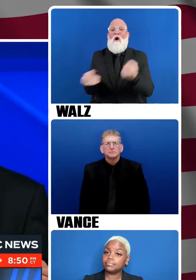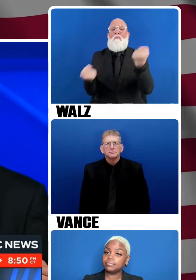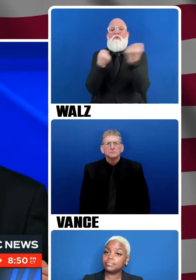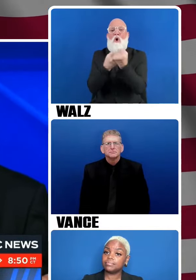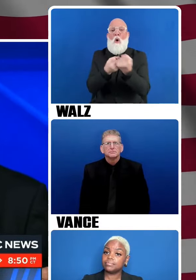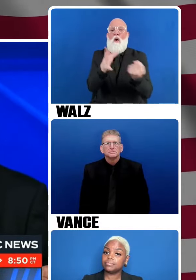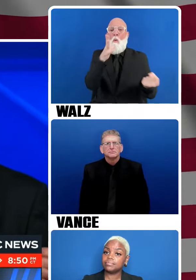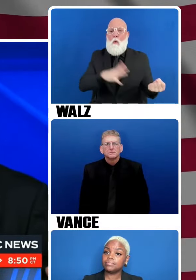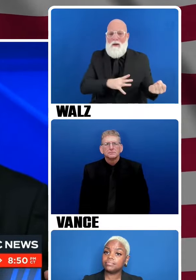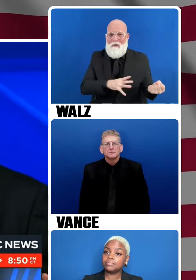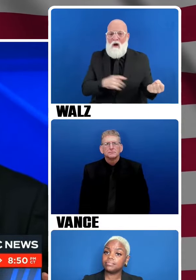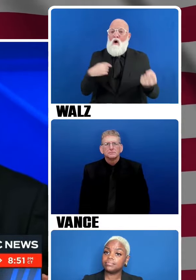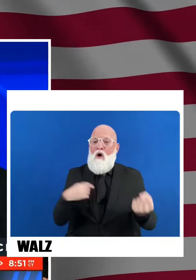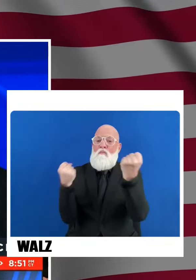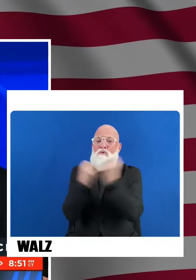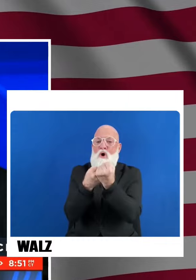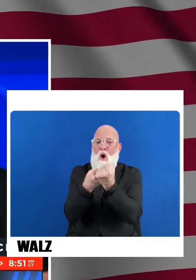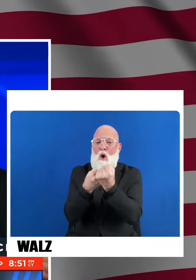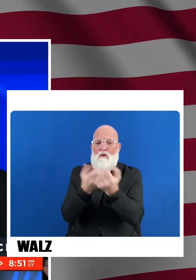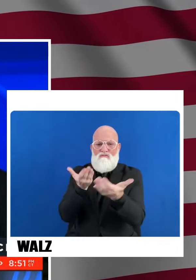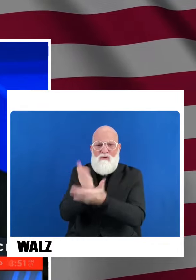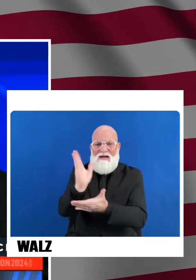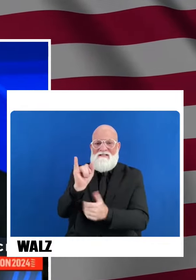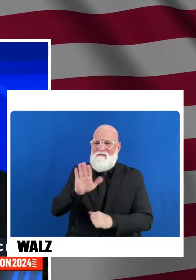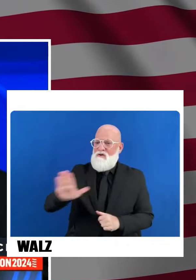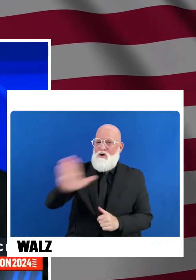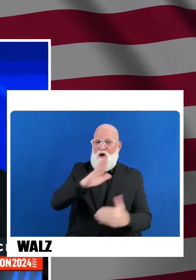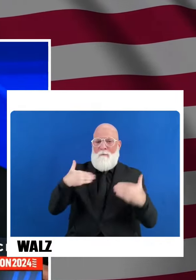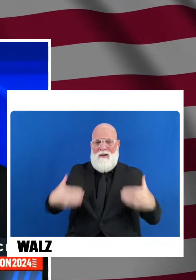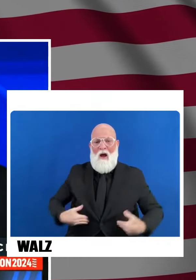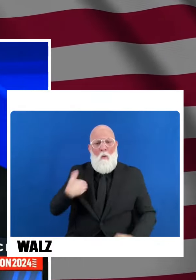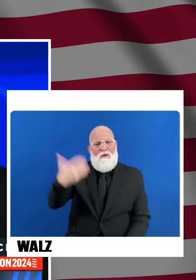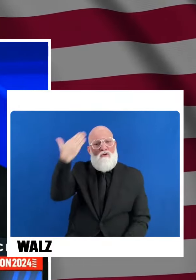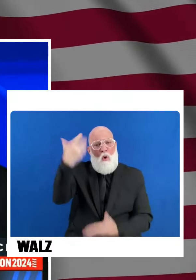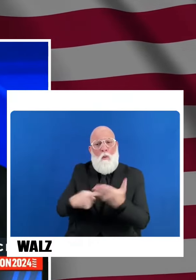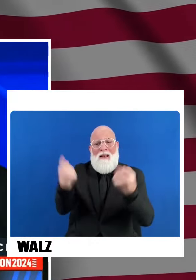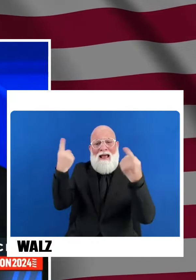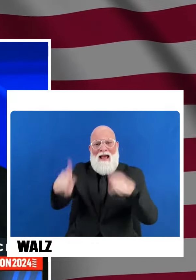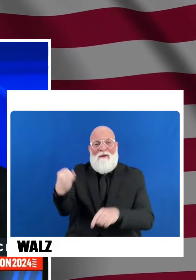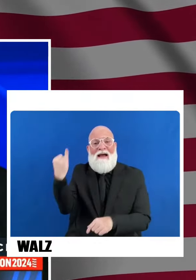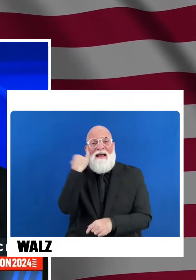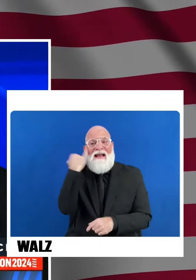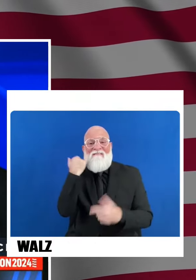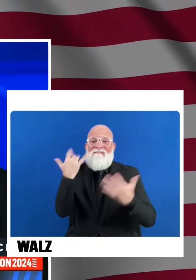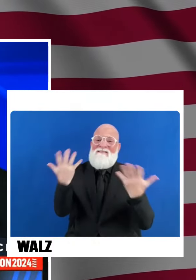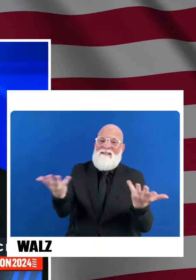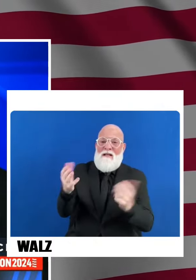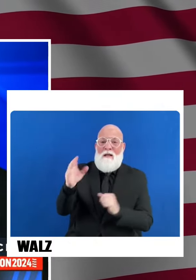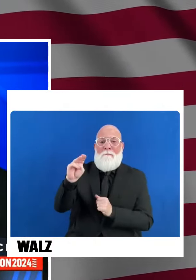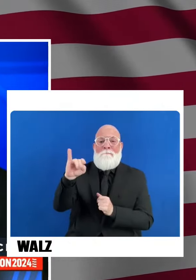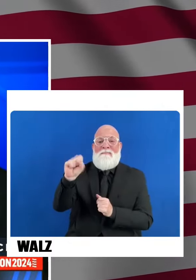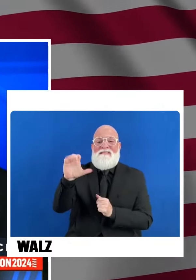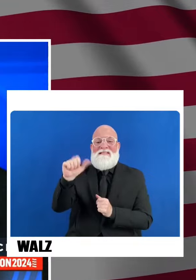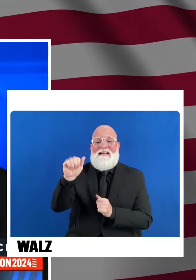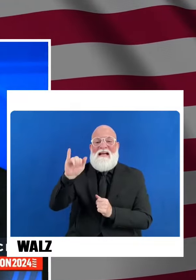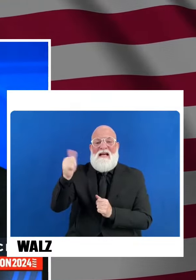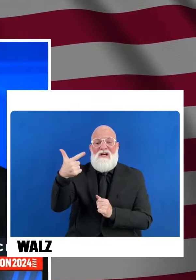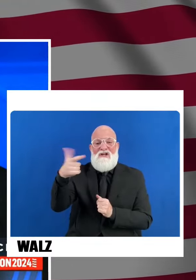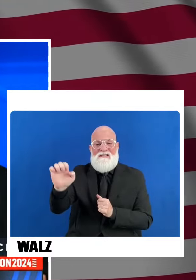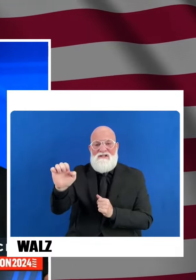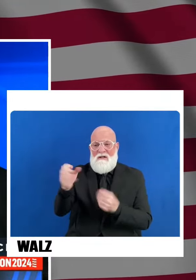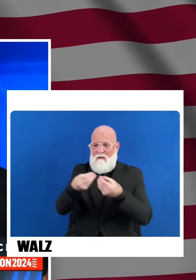that. Women having miscarriages, women not getting the care, physicians feeling like they may be prosecuted for providing